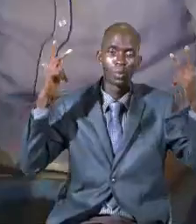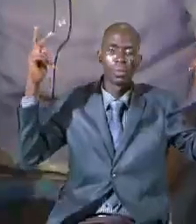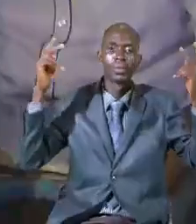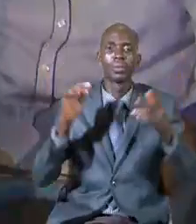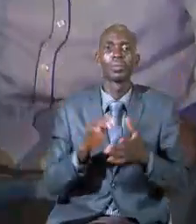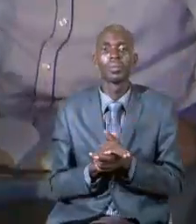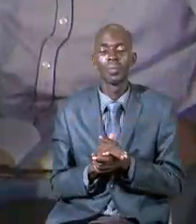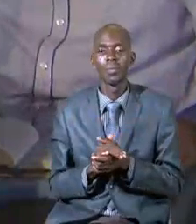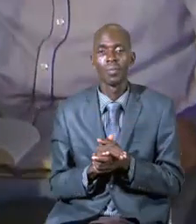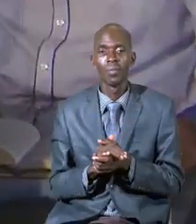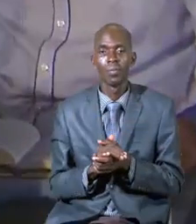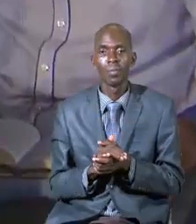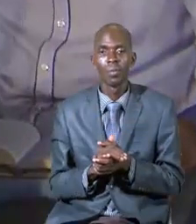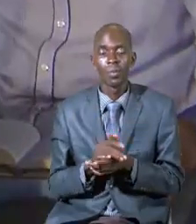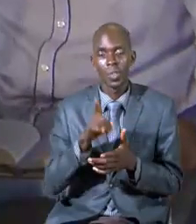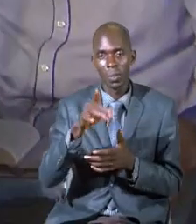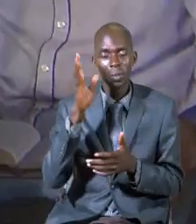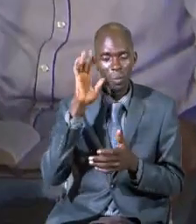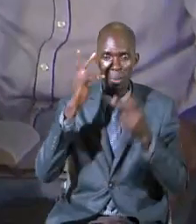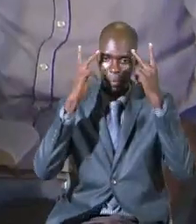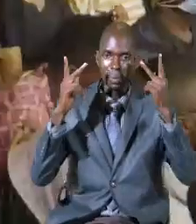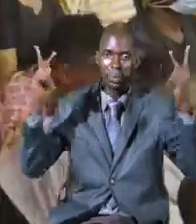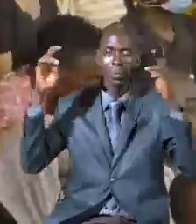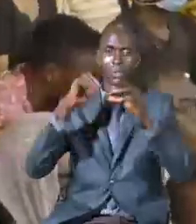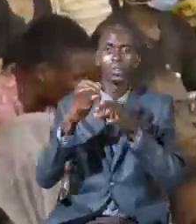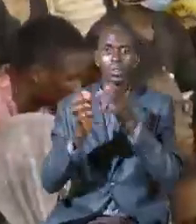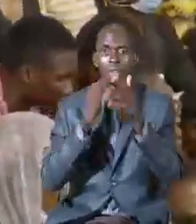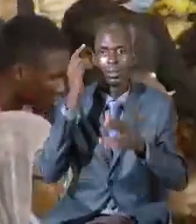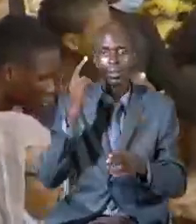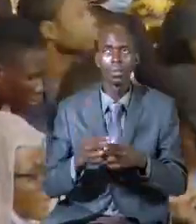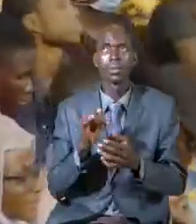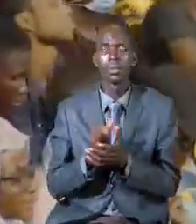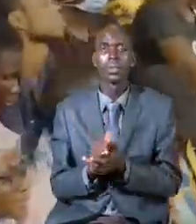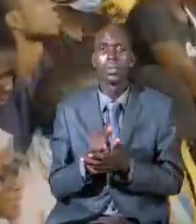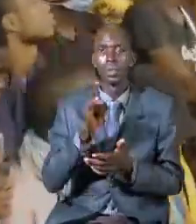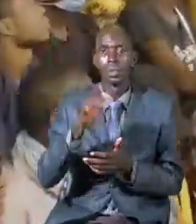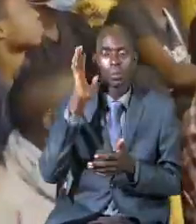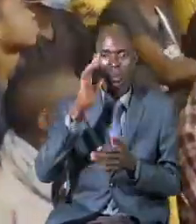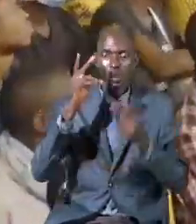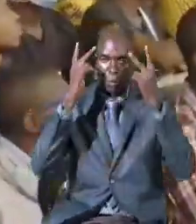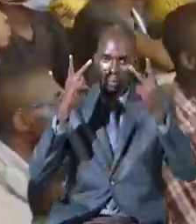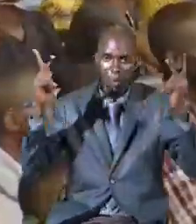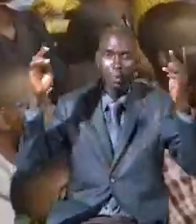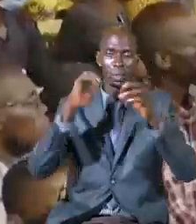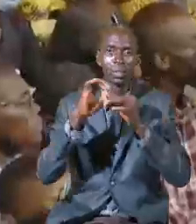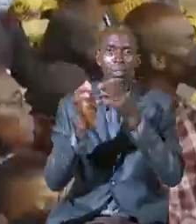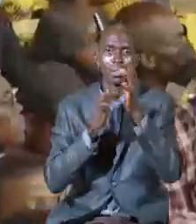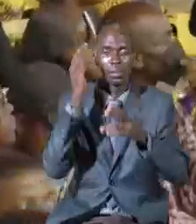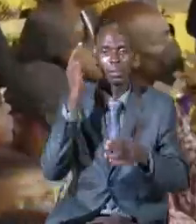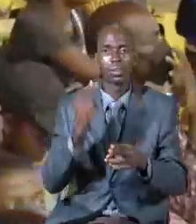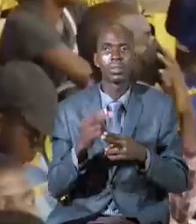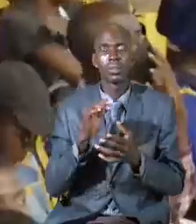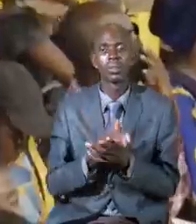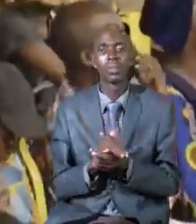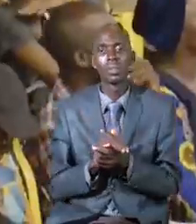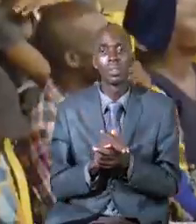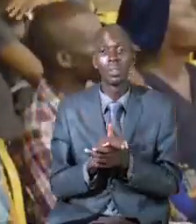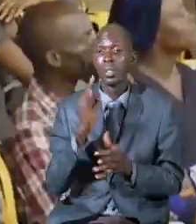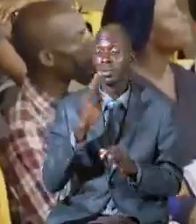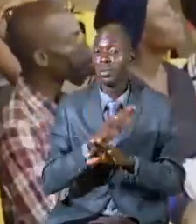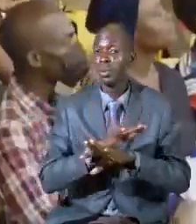prosper. I said you will prosper. If you don't go around in life trying